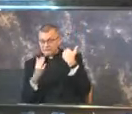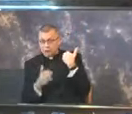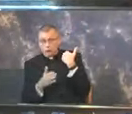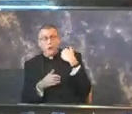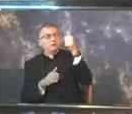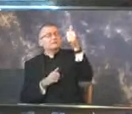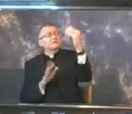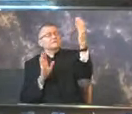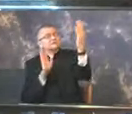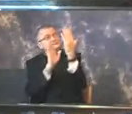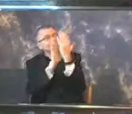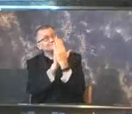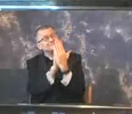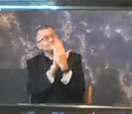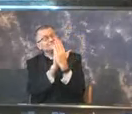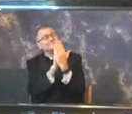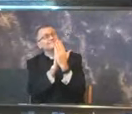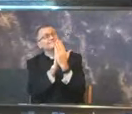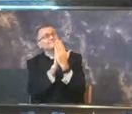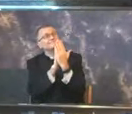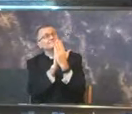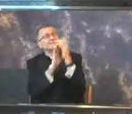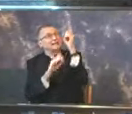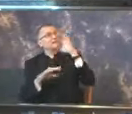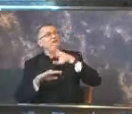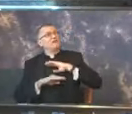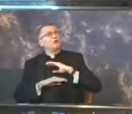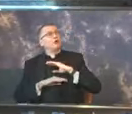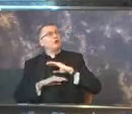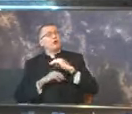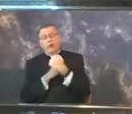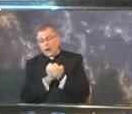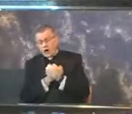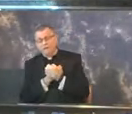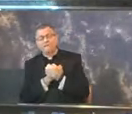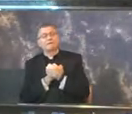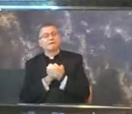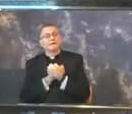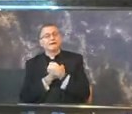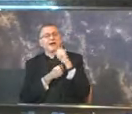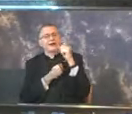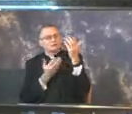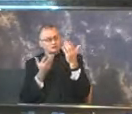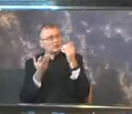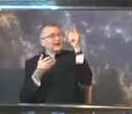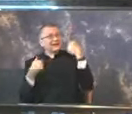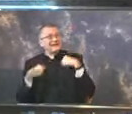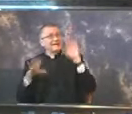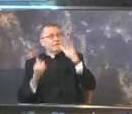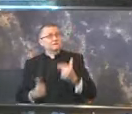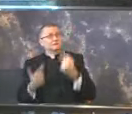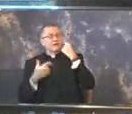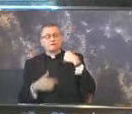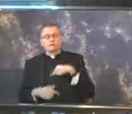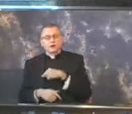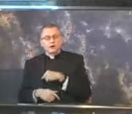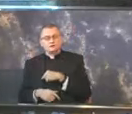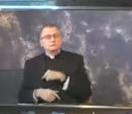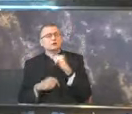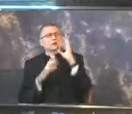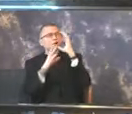The fullest measure of God's love for us. Before God, who serves us to the point of giving His life, and fixing